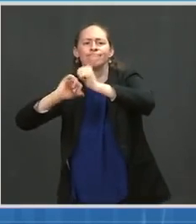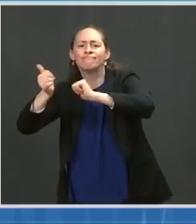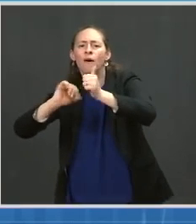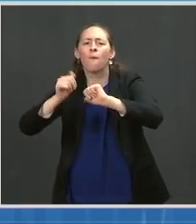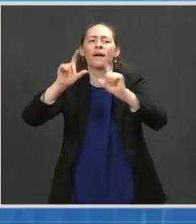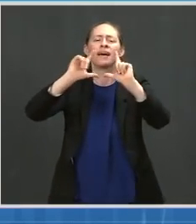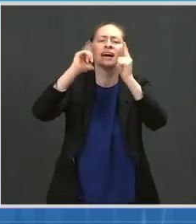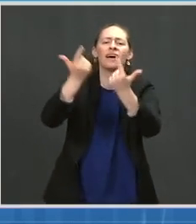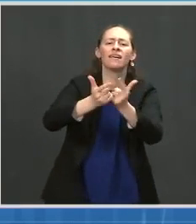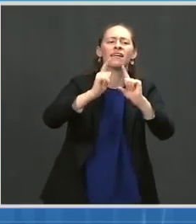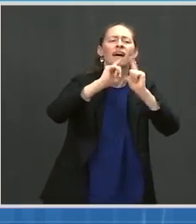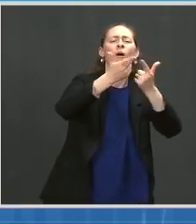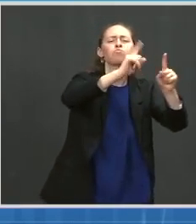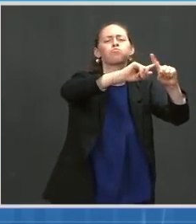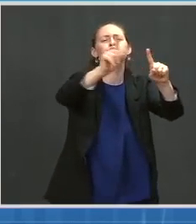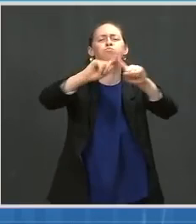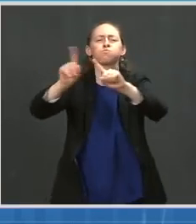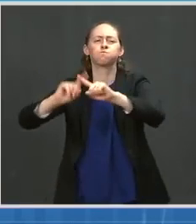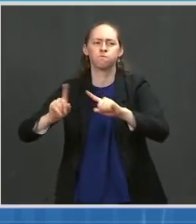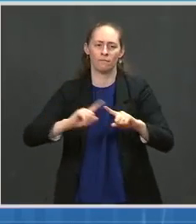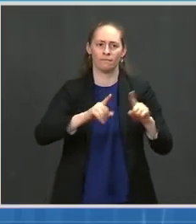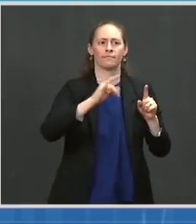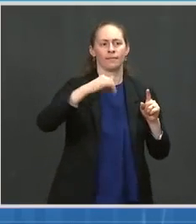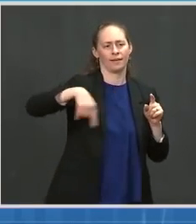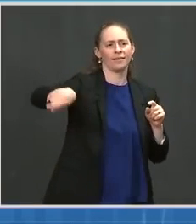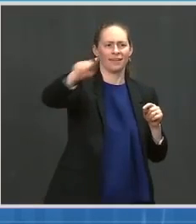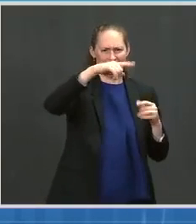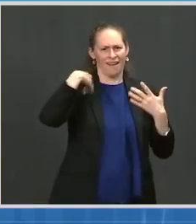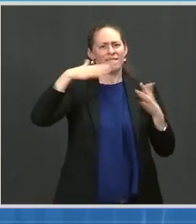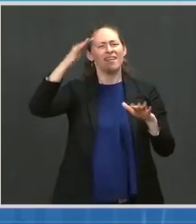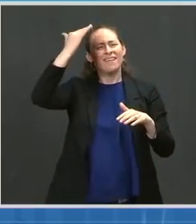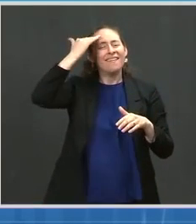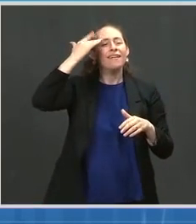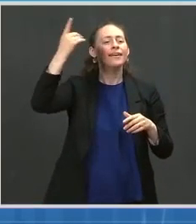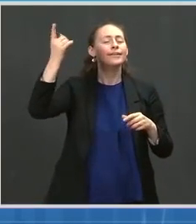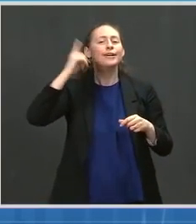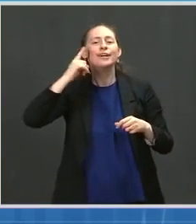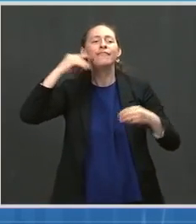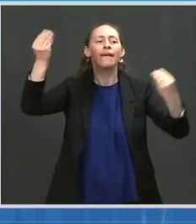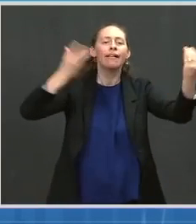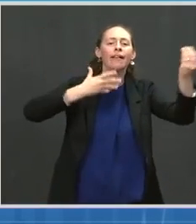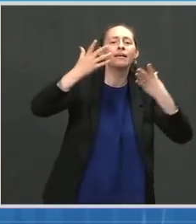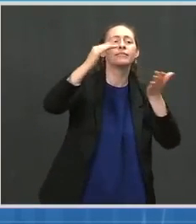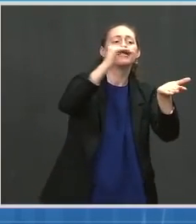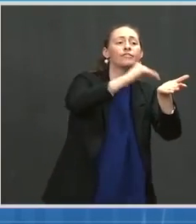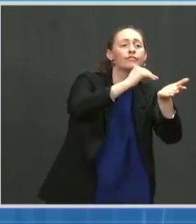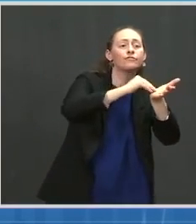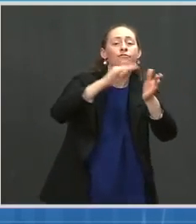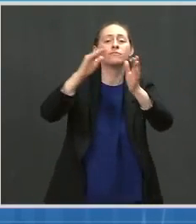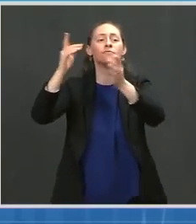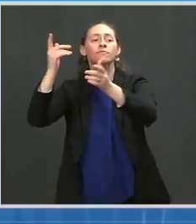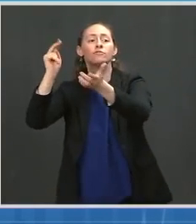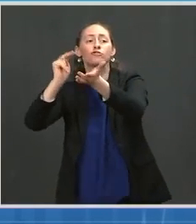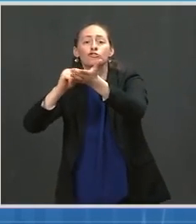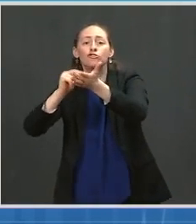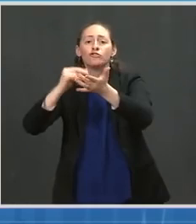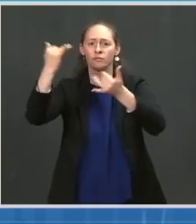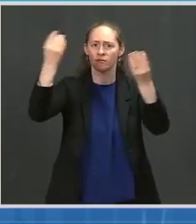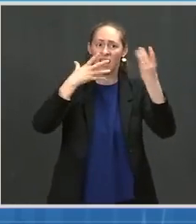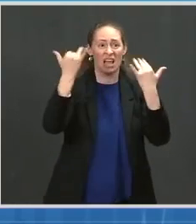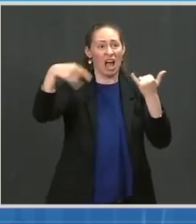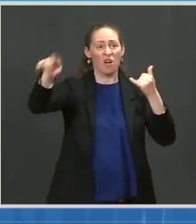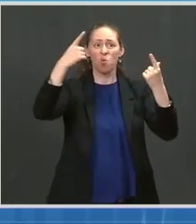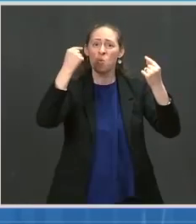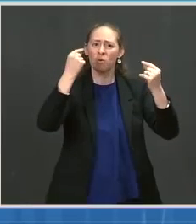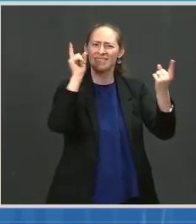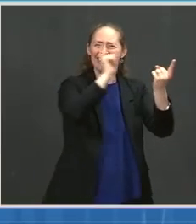last week alone, I've heard stories about doctors and nurses who are now going door to door to help people learn about the COVID-19 vaccines.